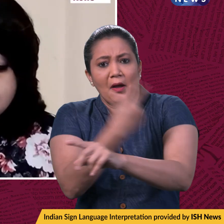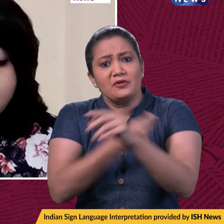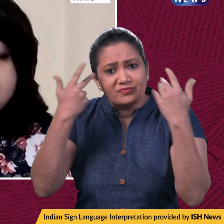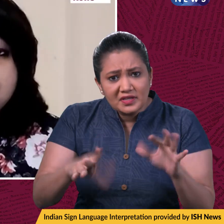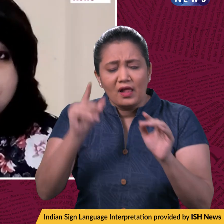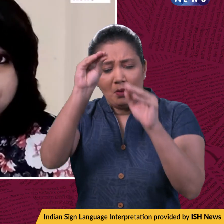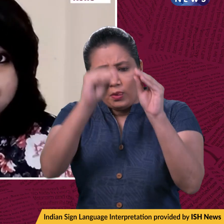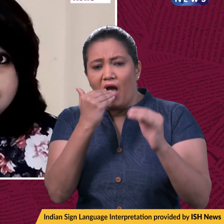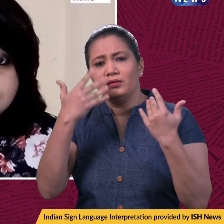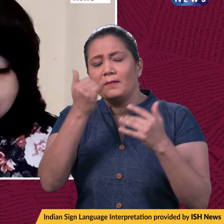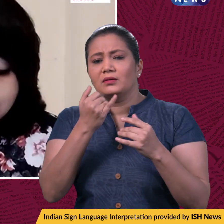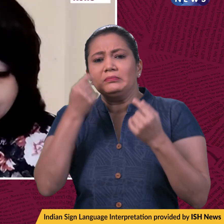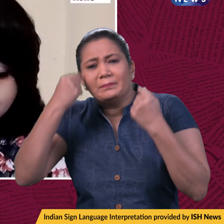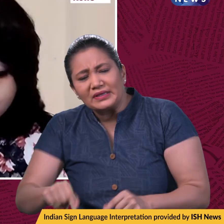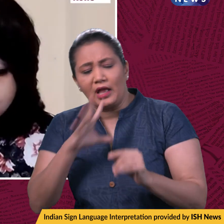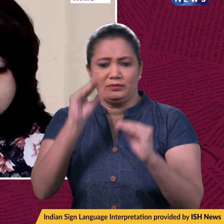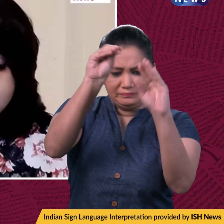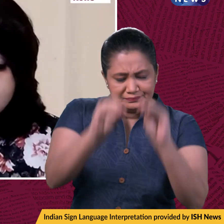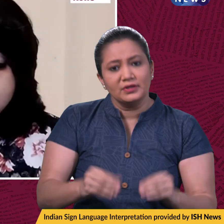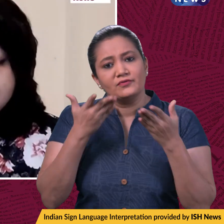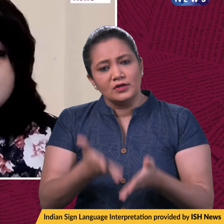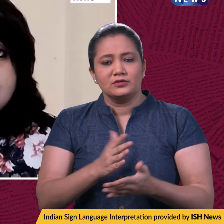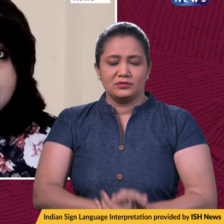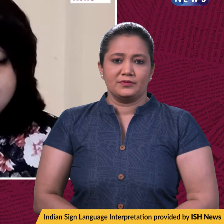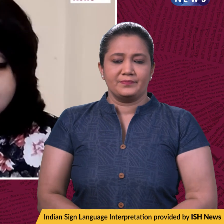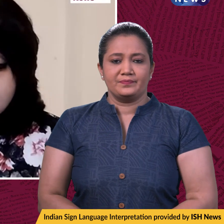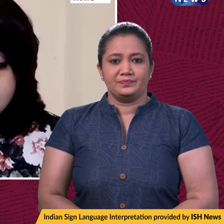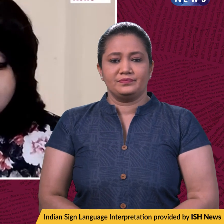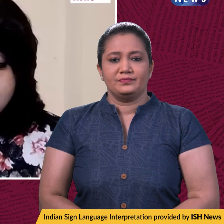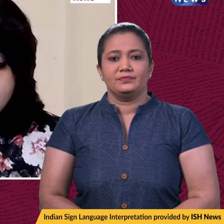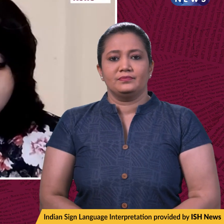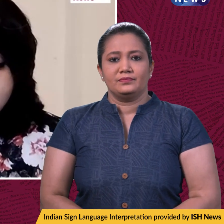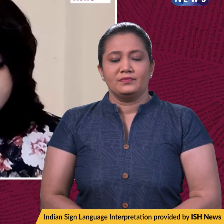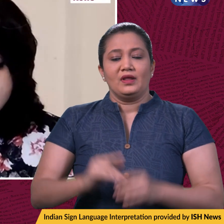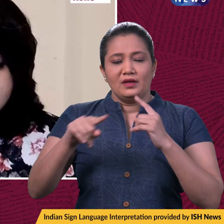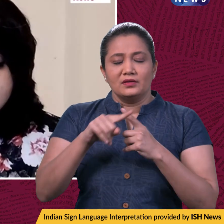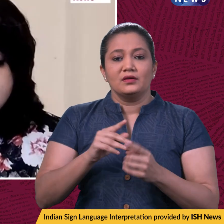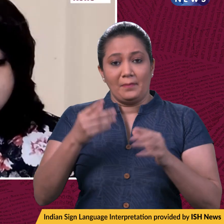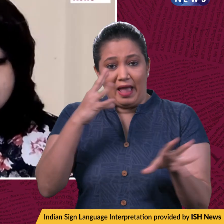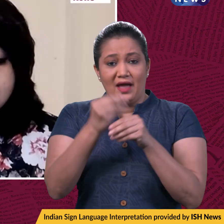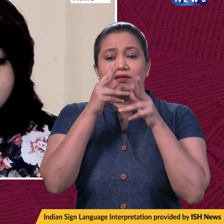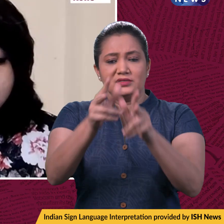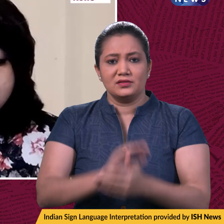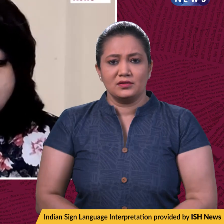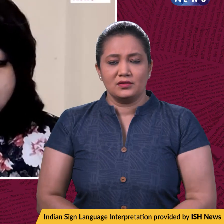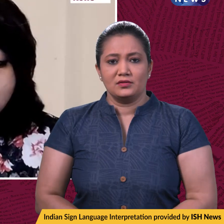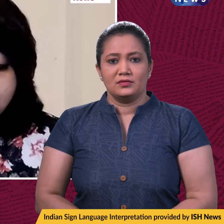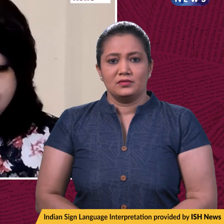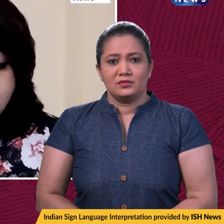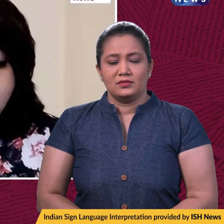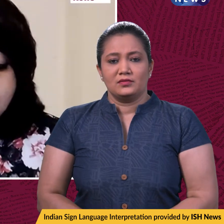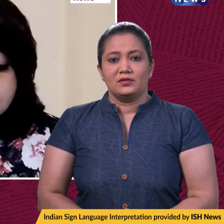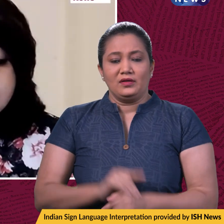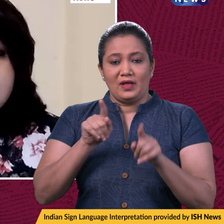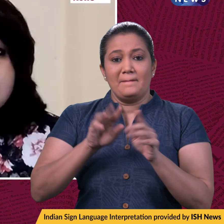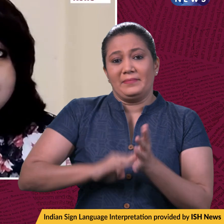vaccination data of the beneficiaries, end quote. The minister also went on to say, and I quote, the Ministry of Health and Family